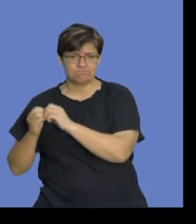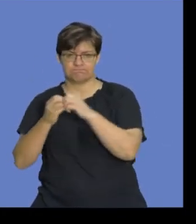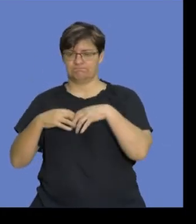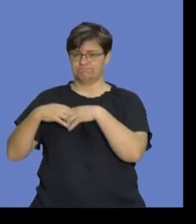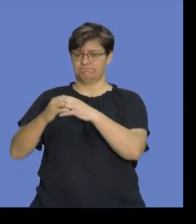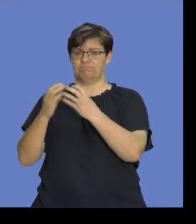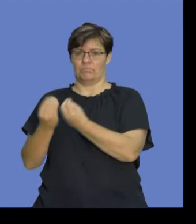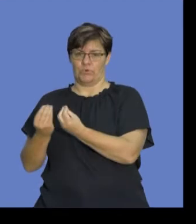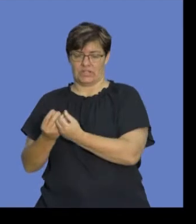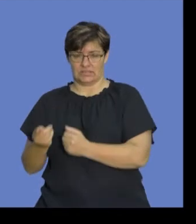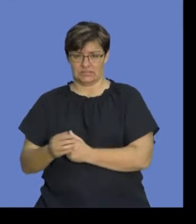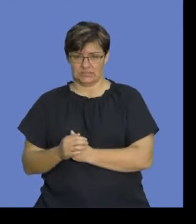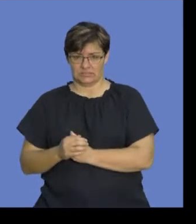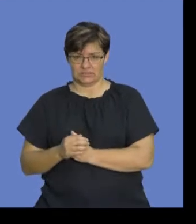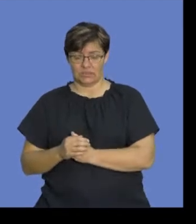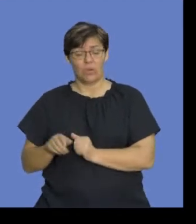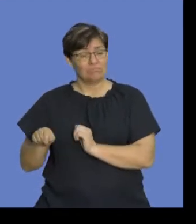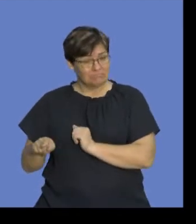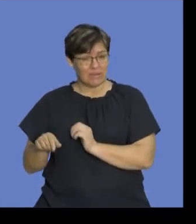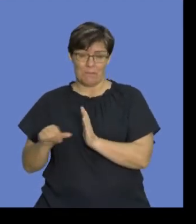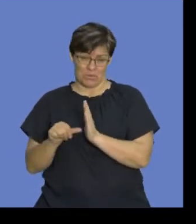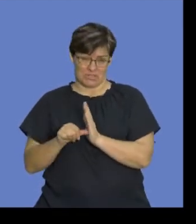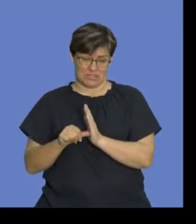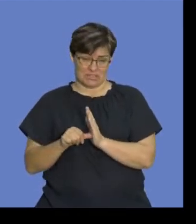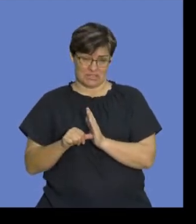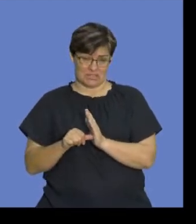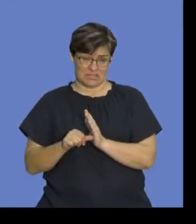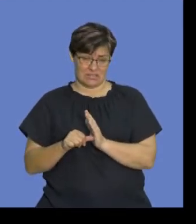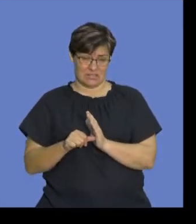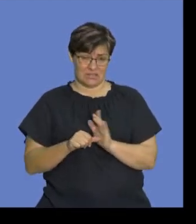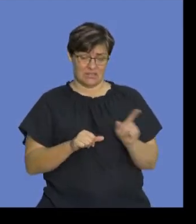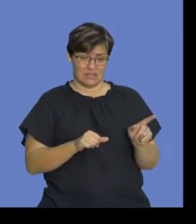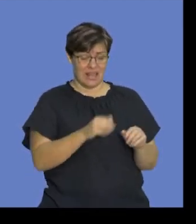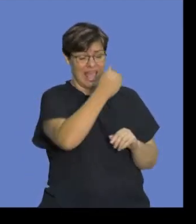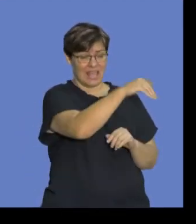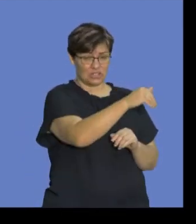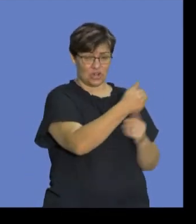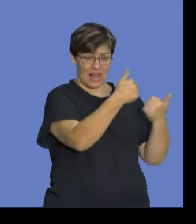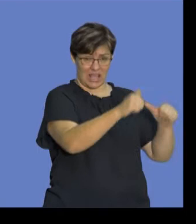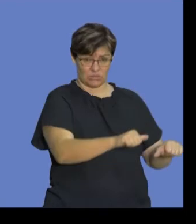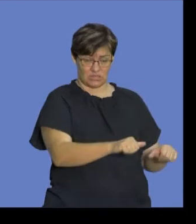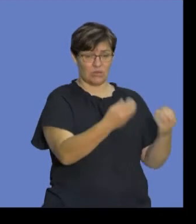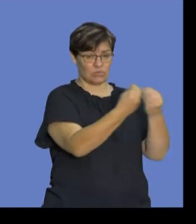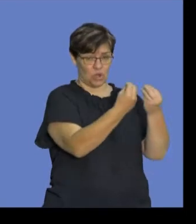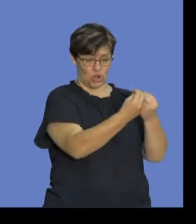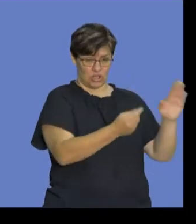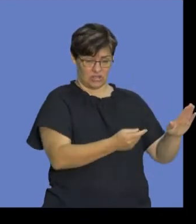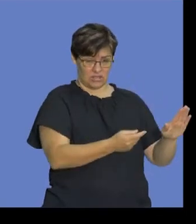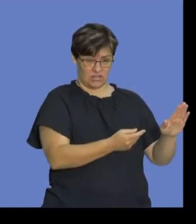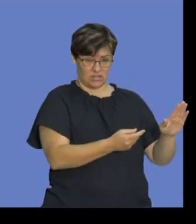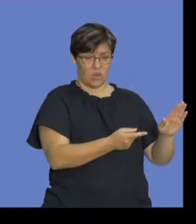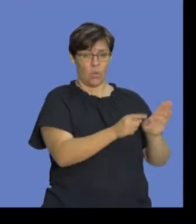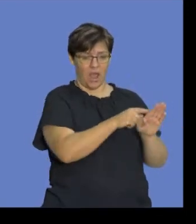is important, accounting boffins. Remember, you have your external account, which is your stock as a result of an external